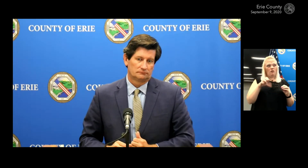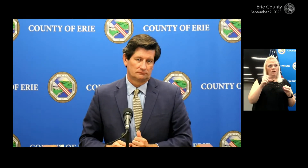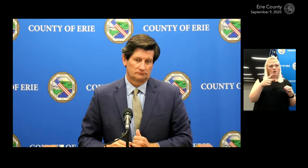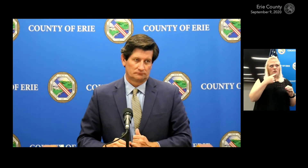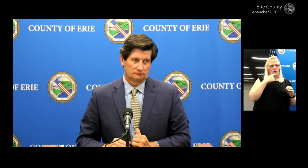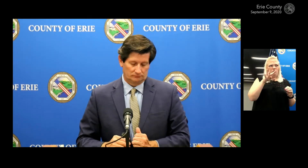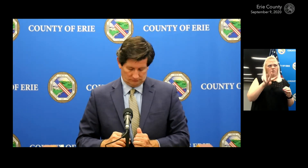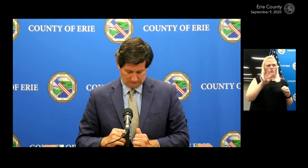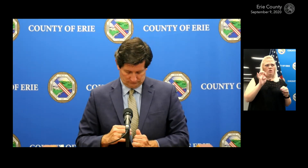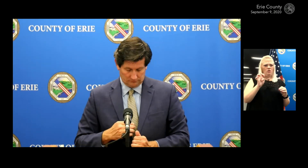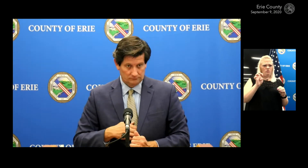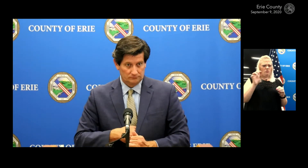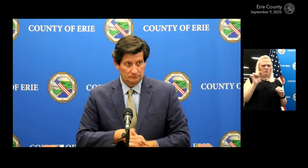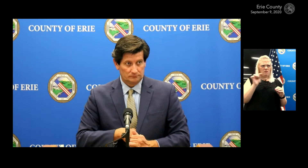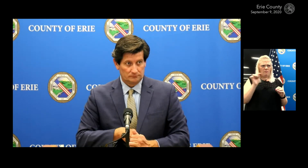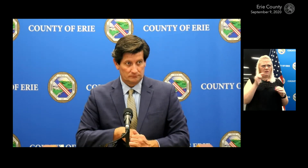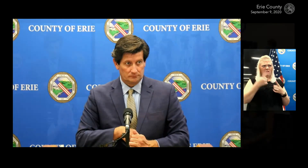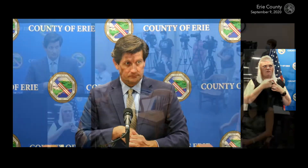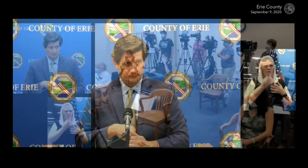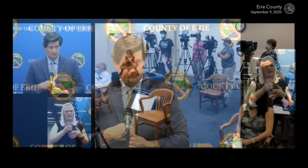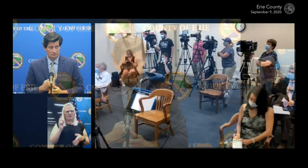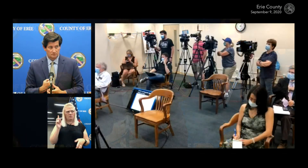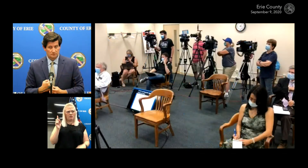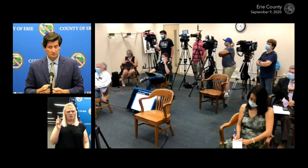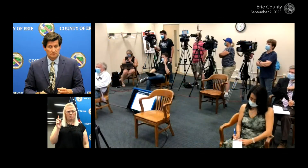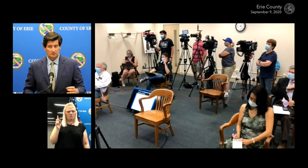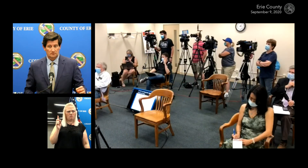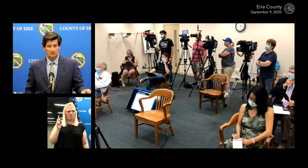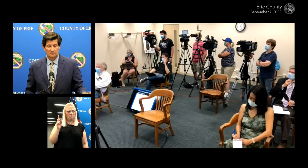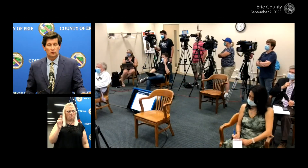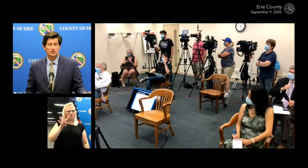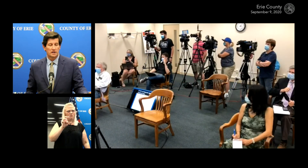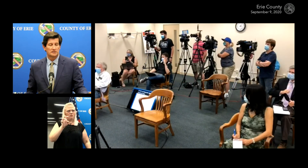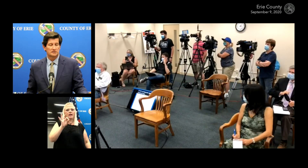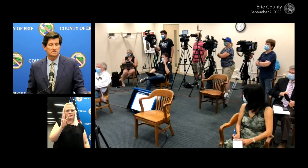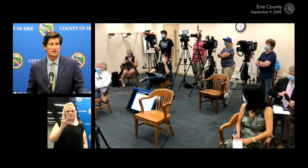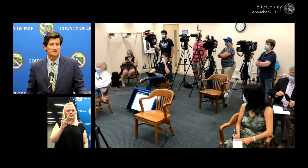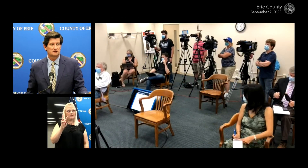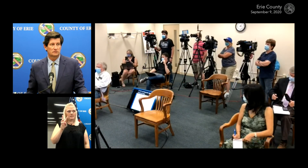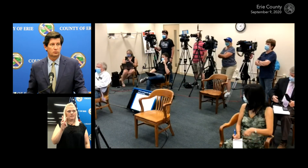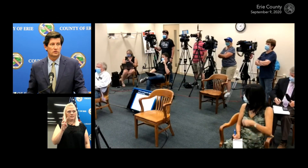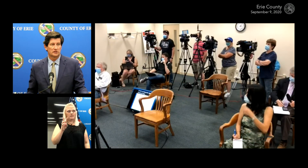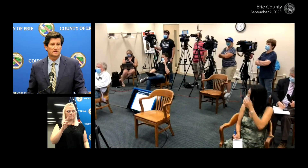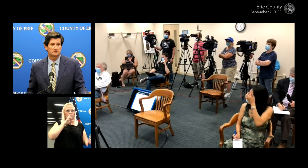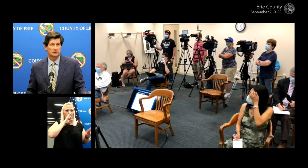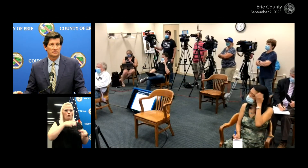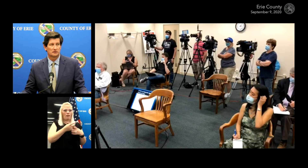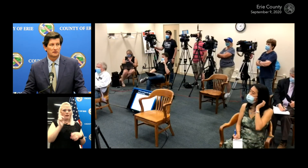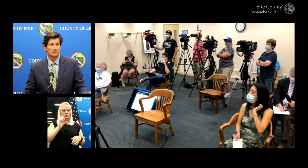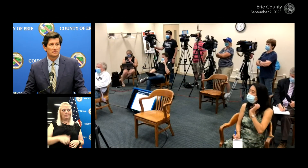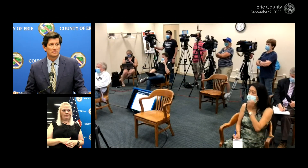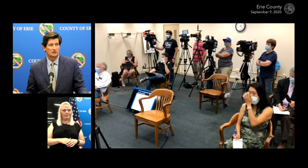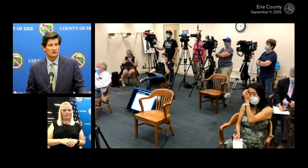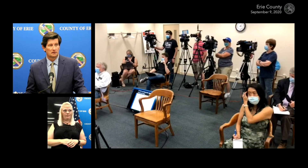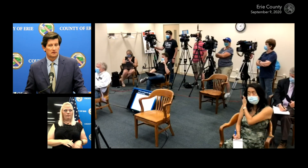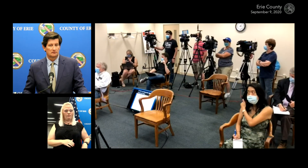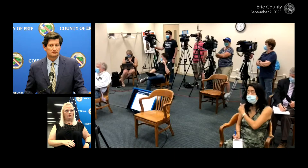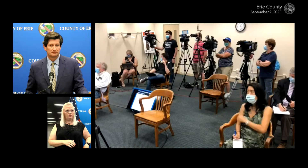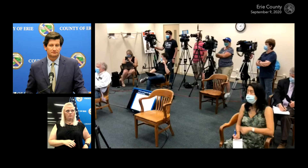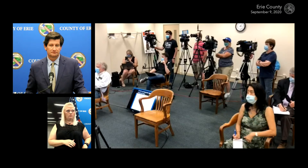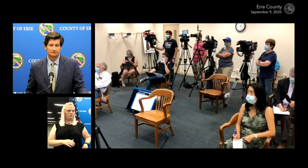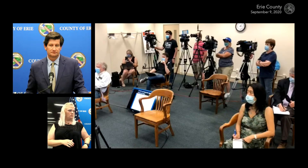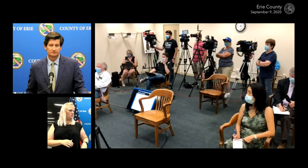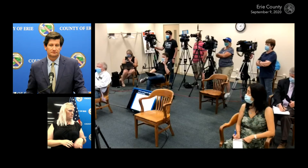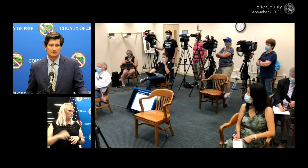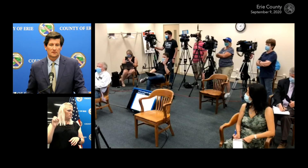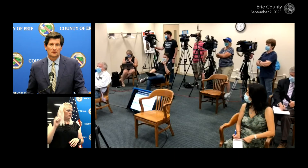said 400 and some, just from last week? 496? 496 cases were reported last week.